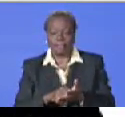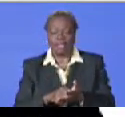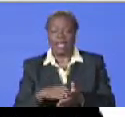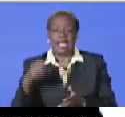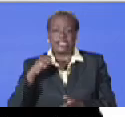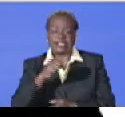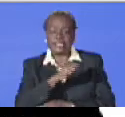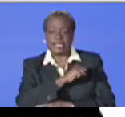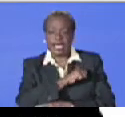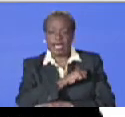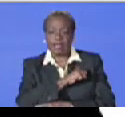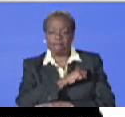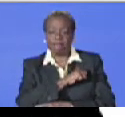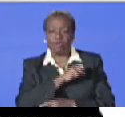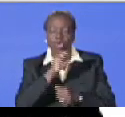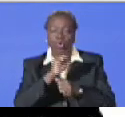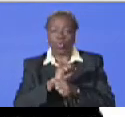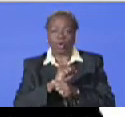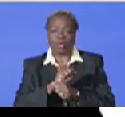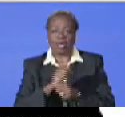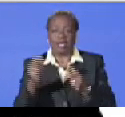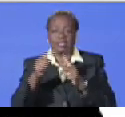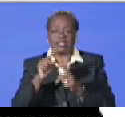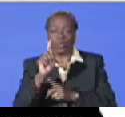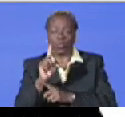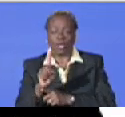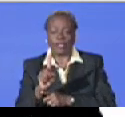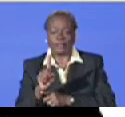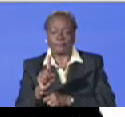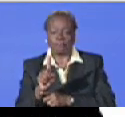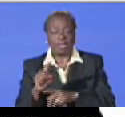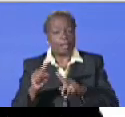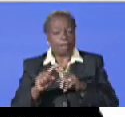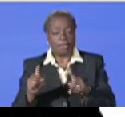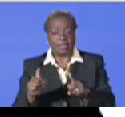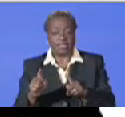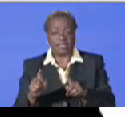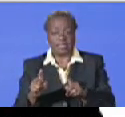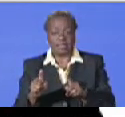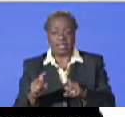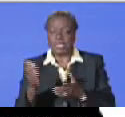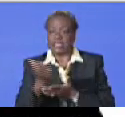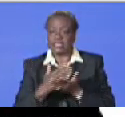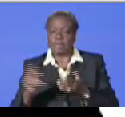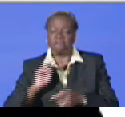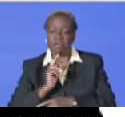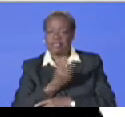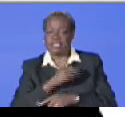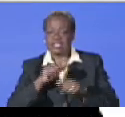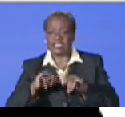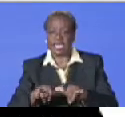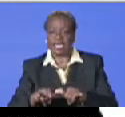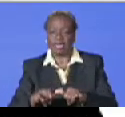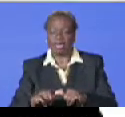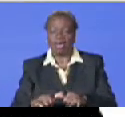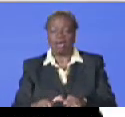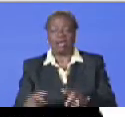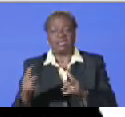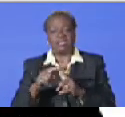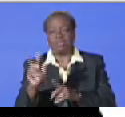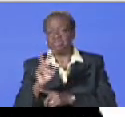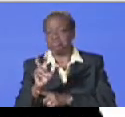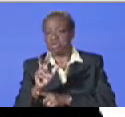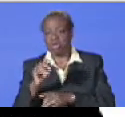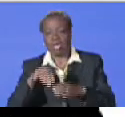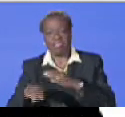staff work until 1, but some of us, we stay until up to